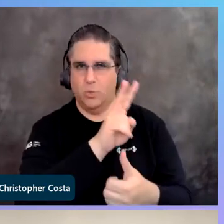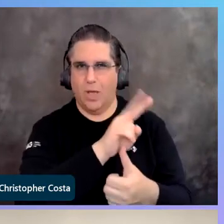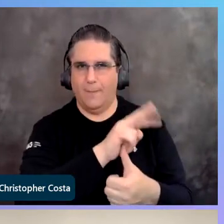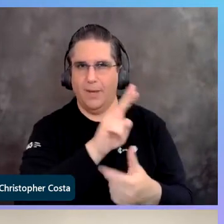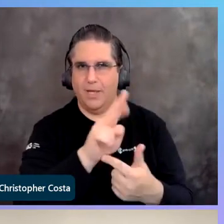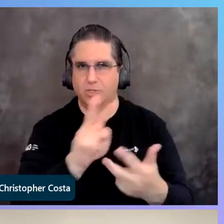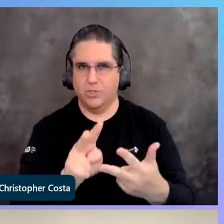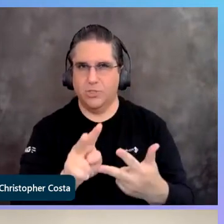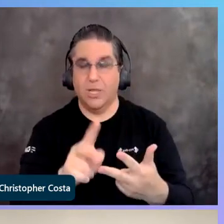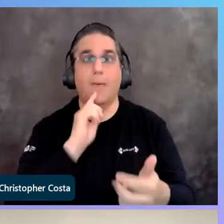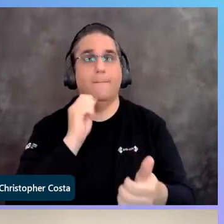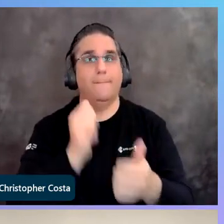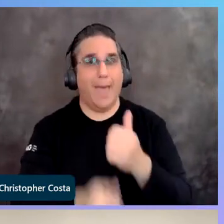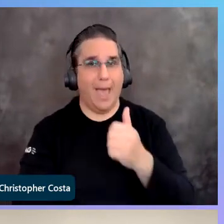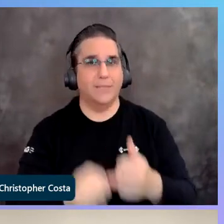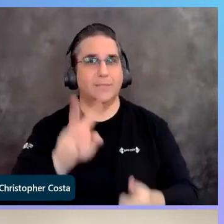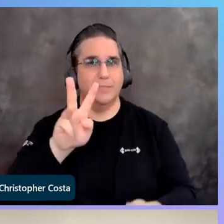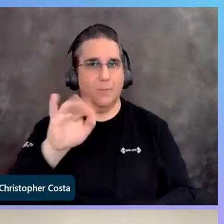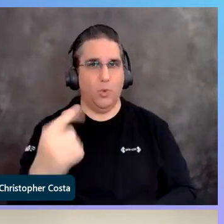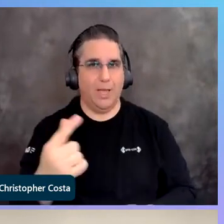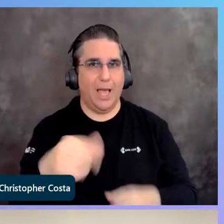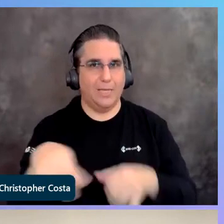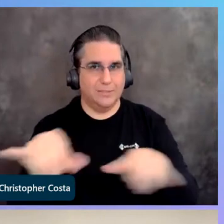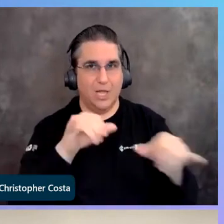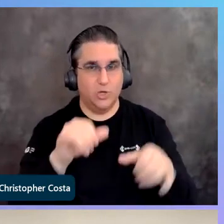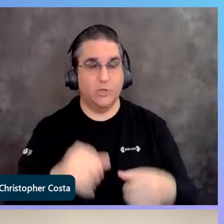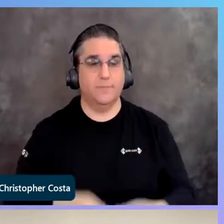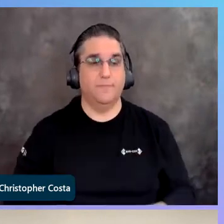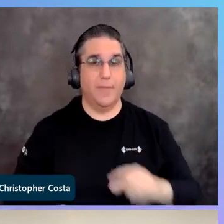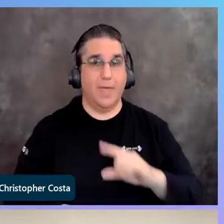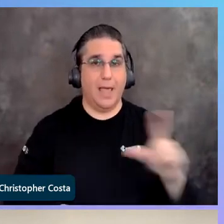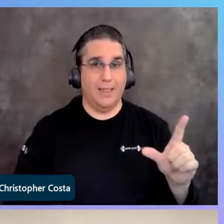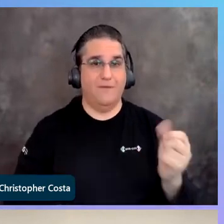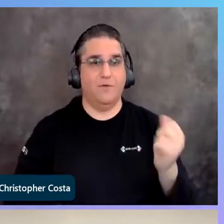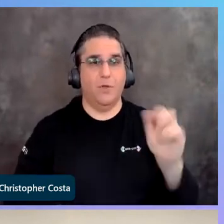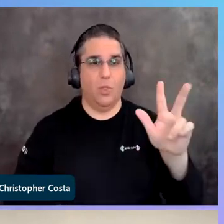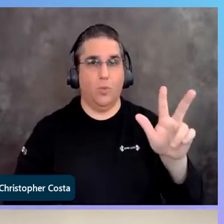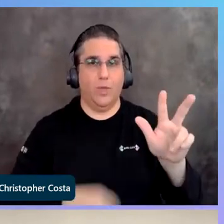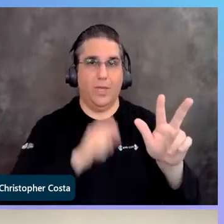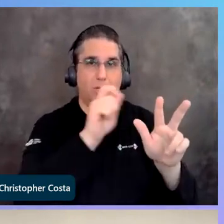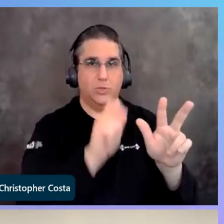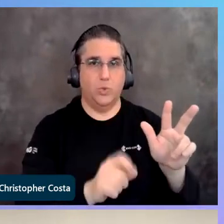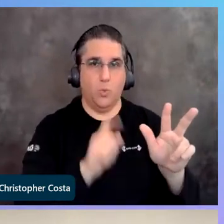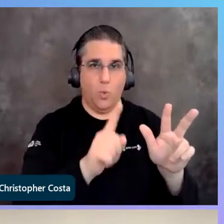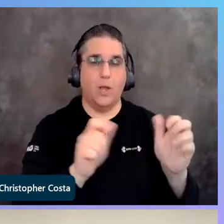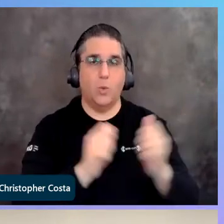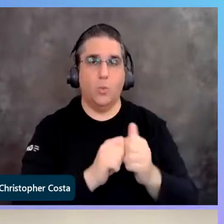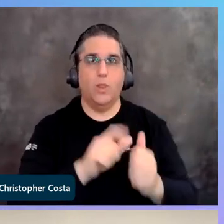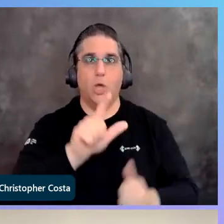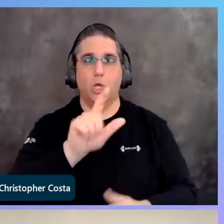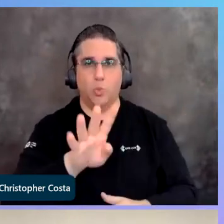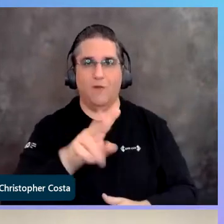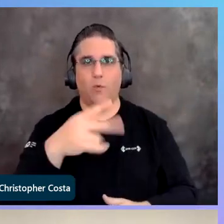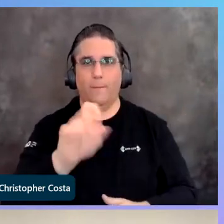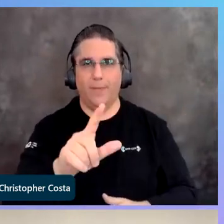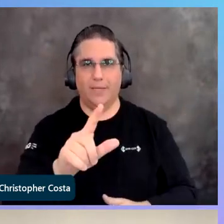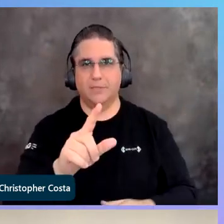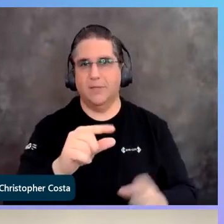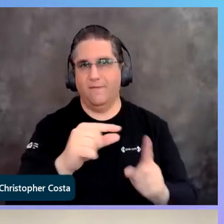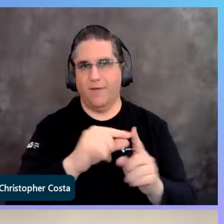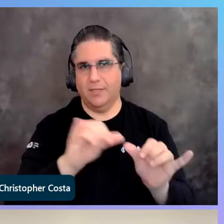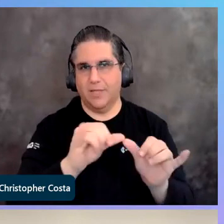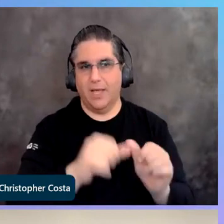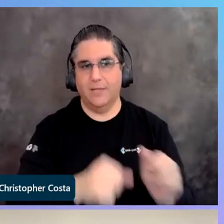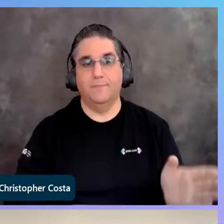standards. From left to right, we have a 3 to 1 ratio using 24 pixel font size. Then we have a 4.5